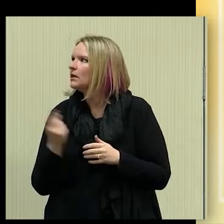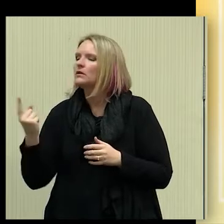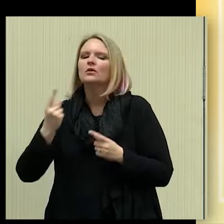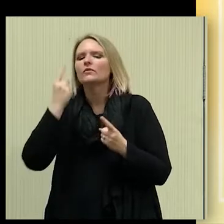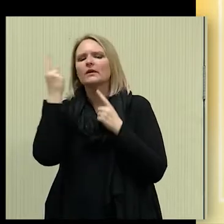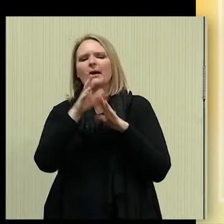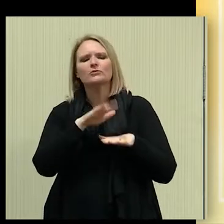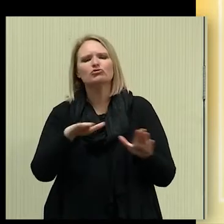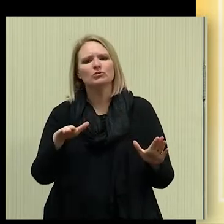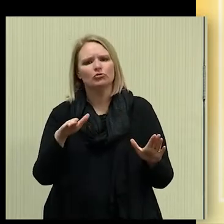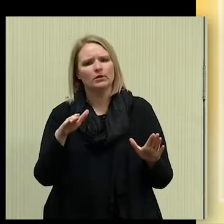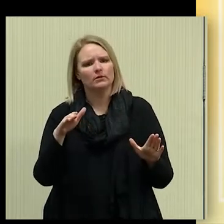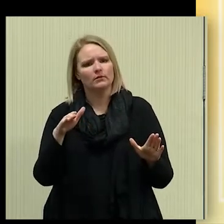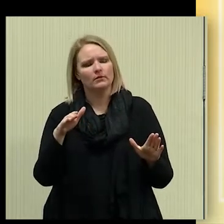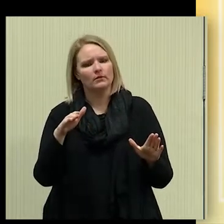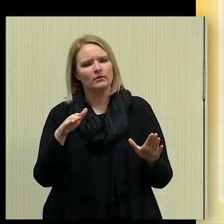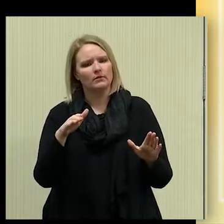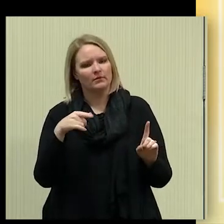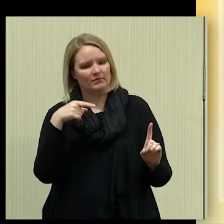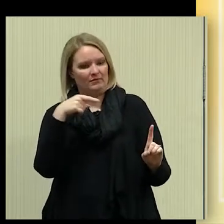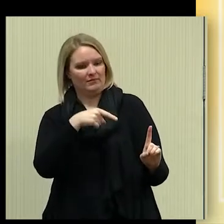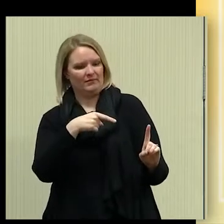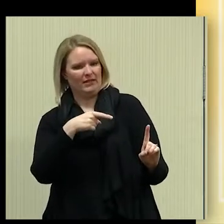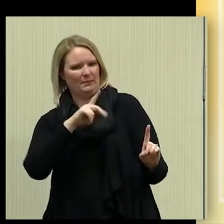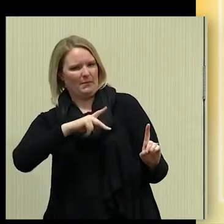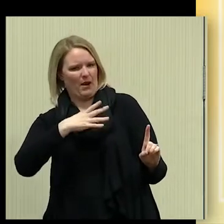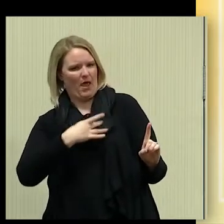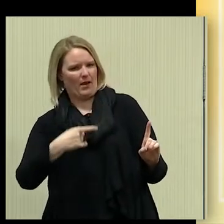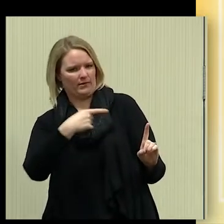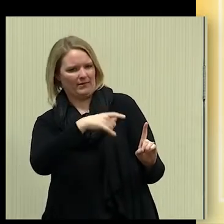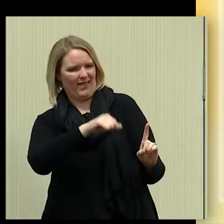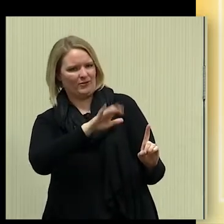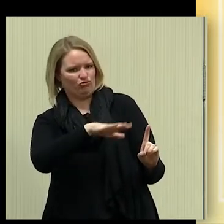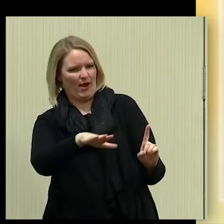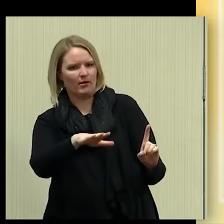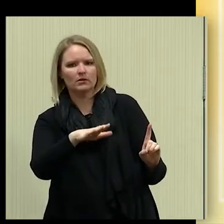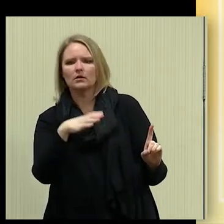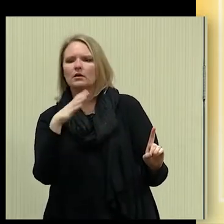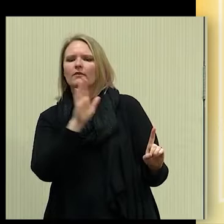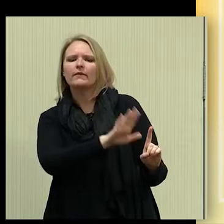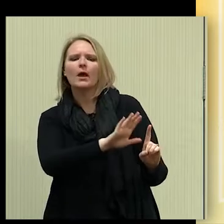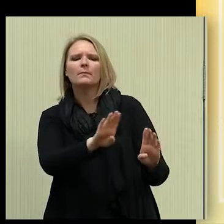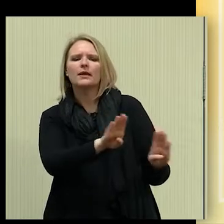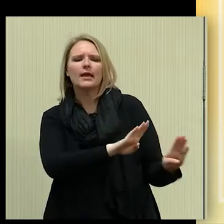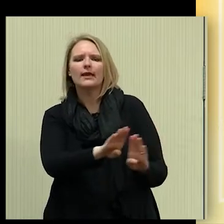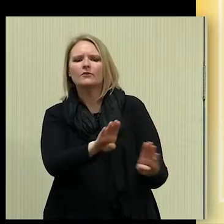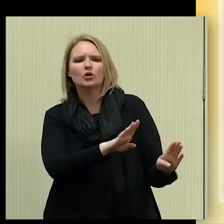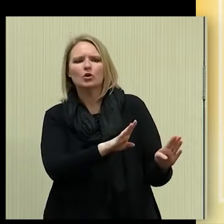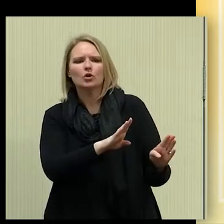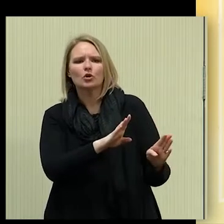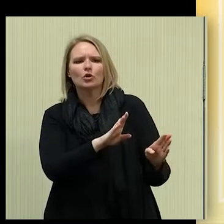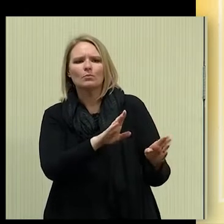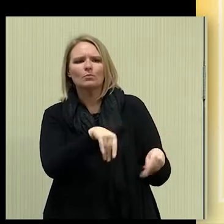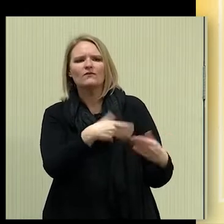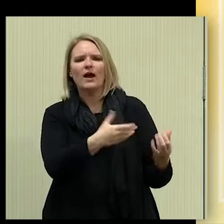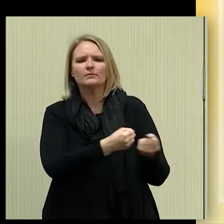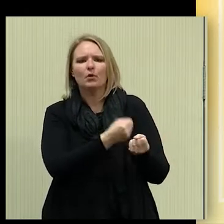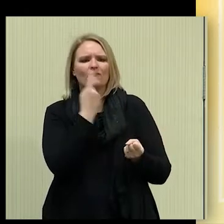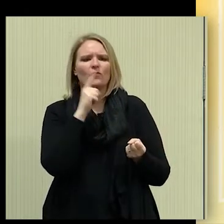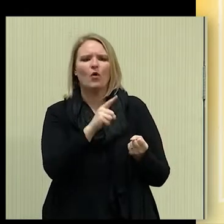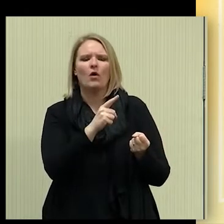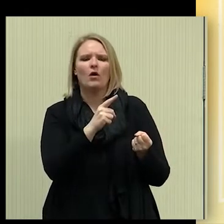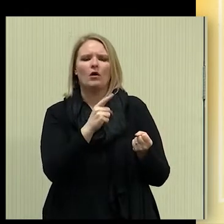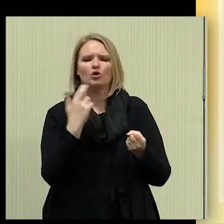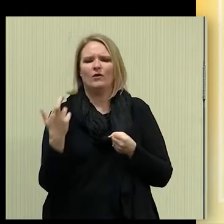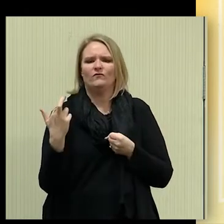who are well-liked, the behaviors that make it easier for them to have or to not have friends are things